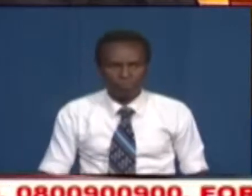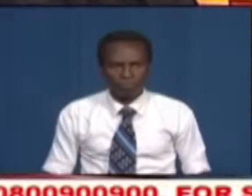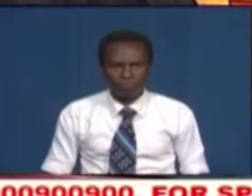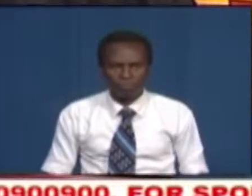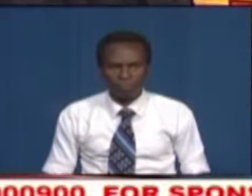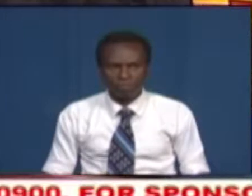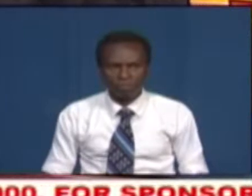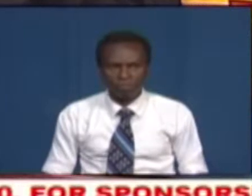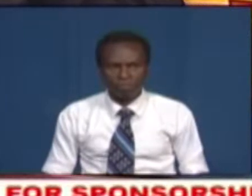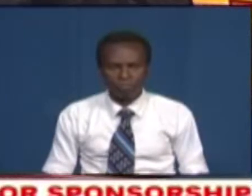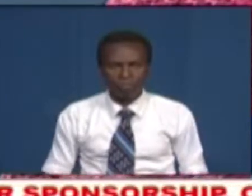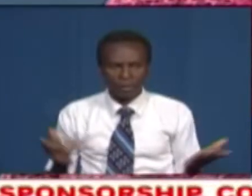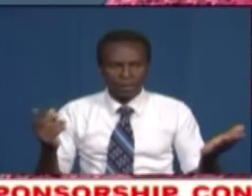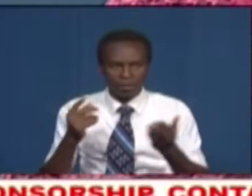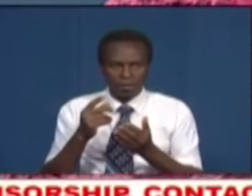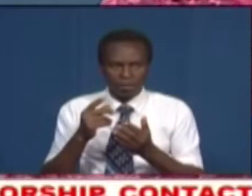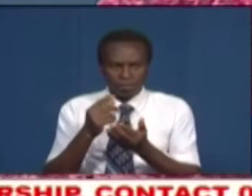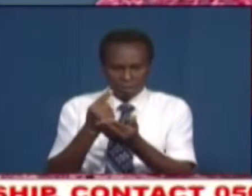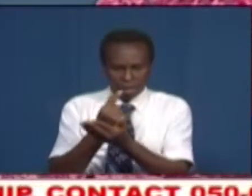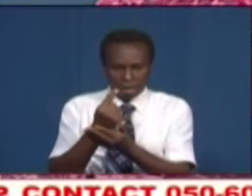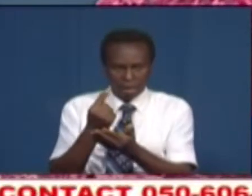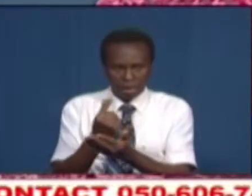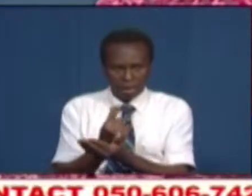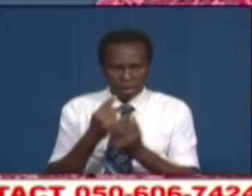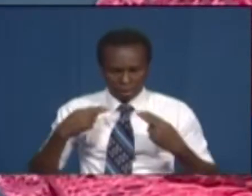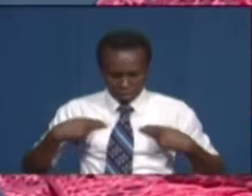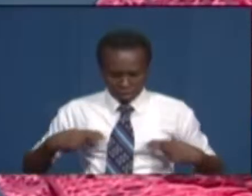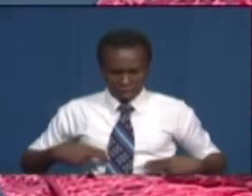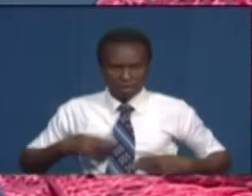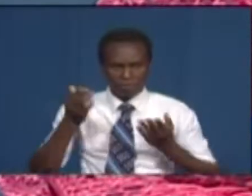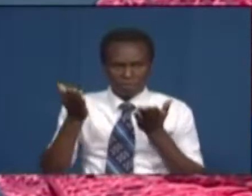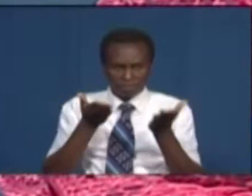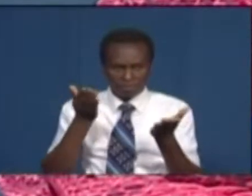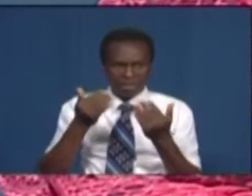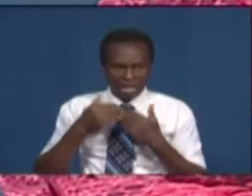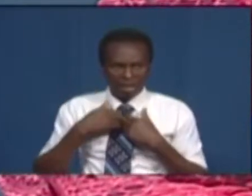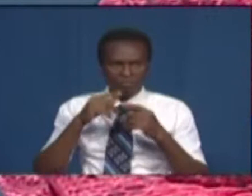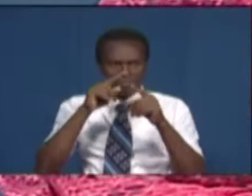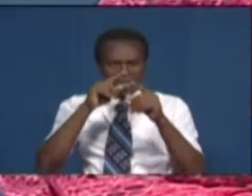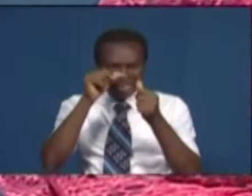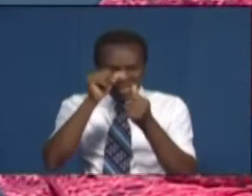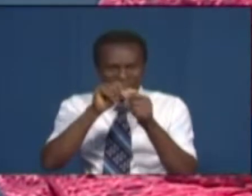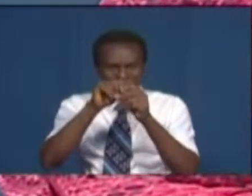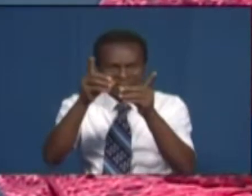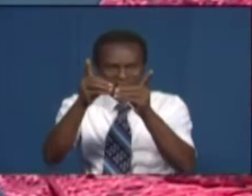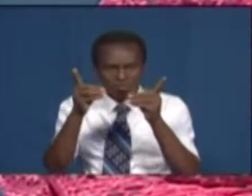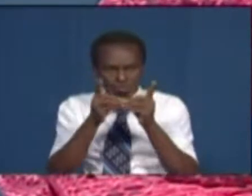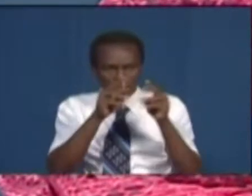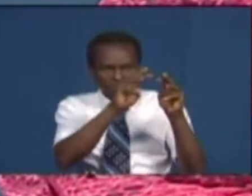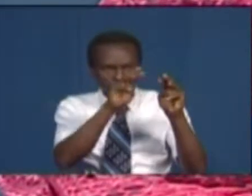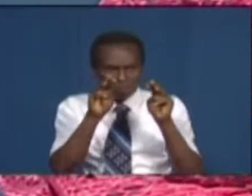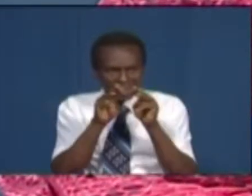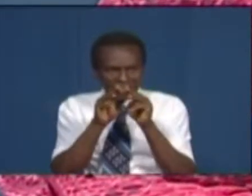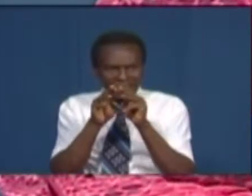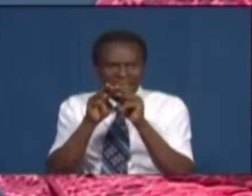that Ghana Health Service has a major of its health facilities. At least every district health facility should have an